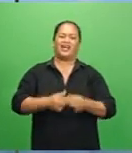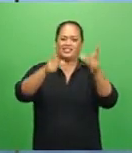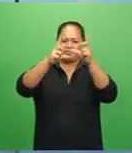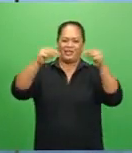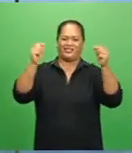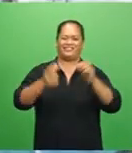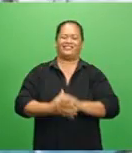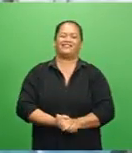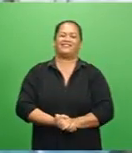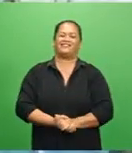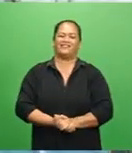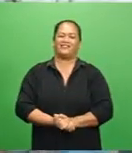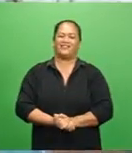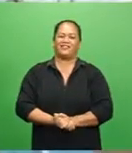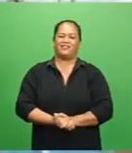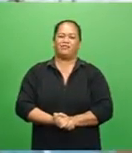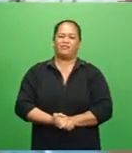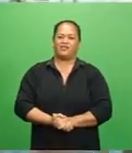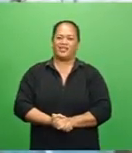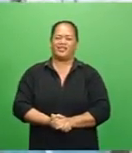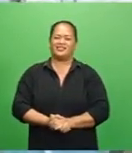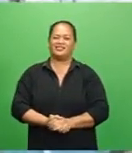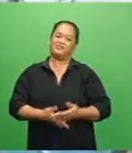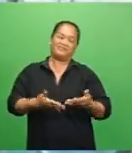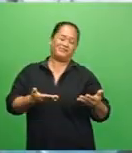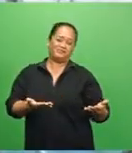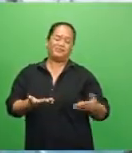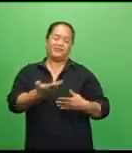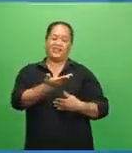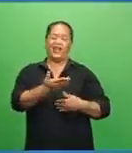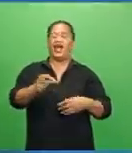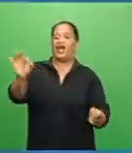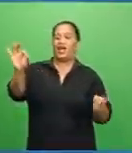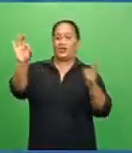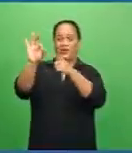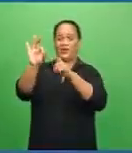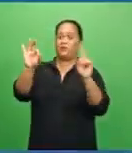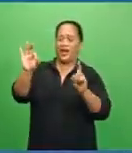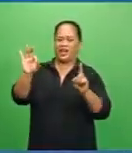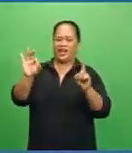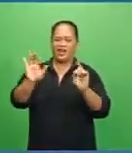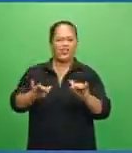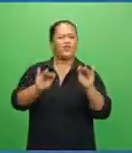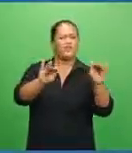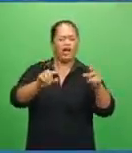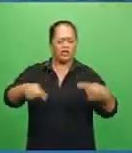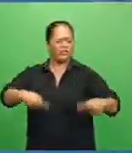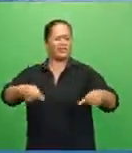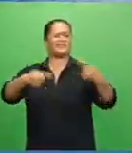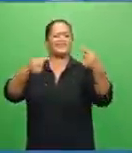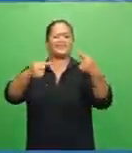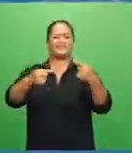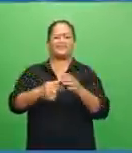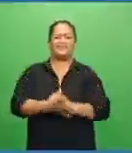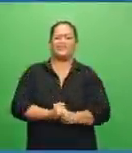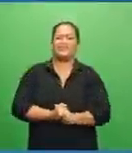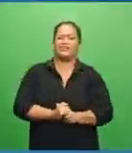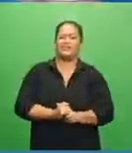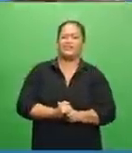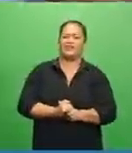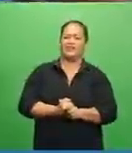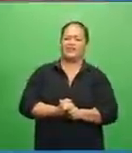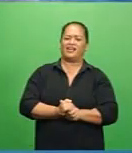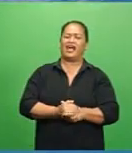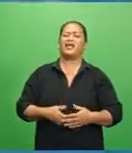Japan. Although her immediate goal is to compete in the Olympic Games, her outstanding performance in local arena has earned